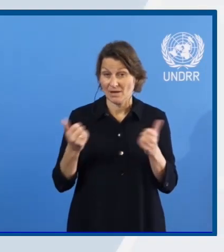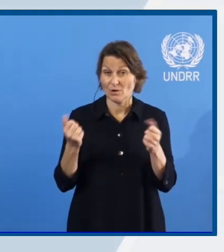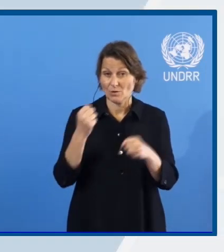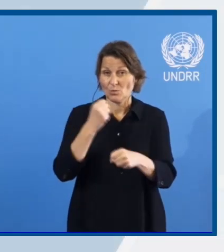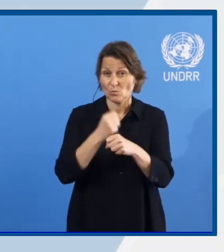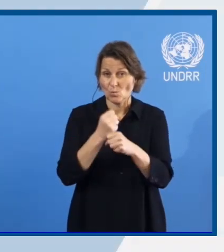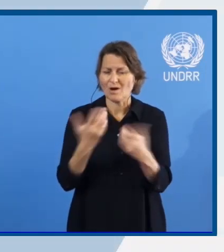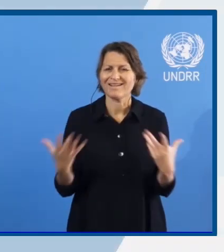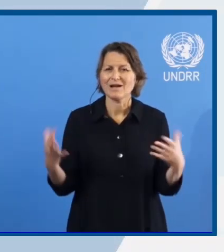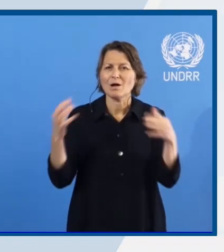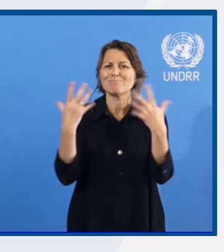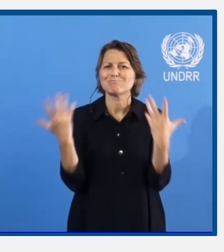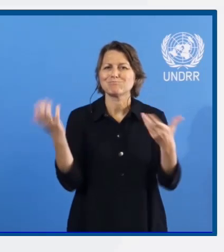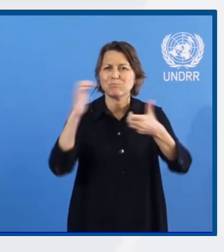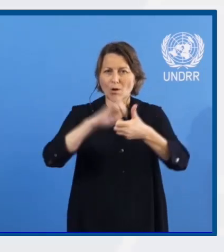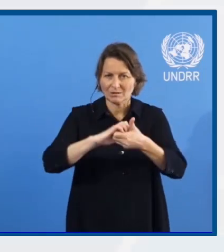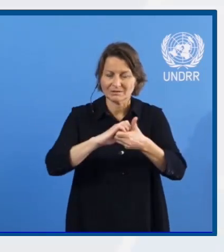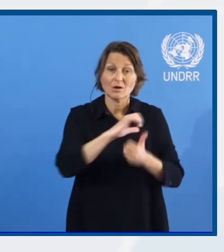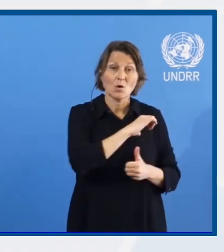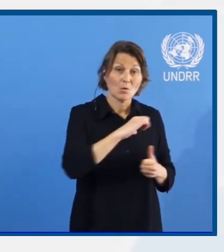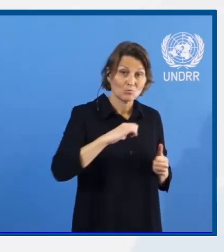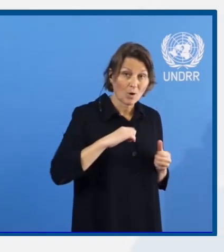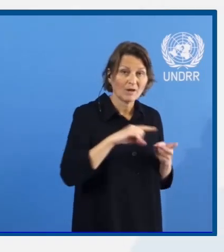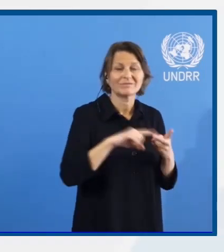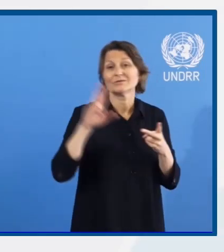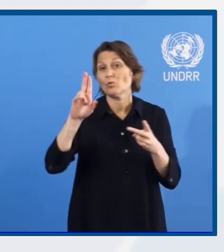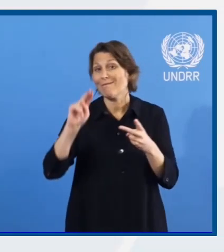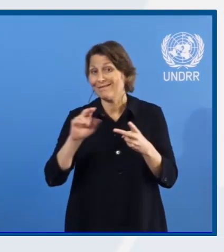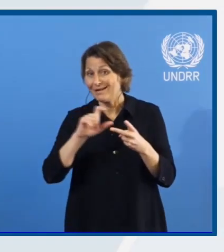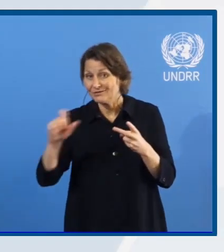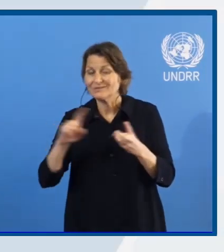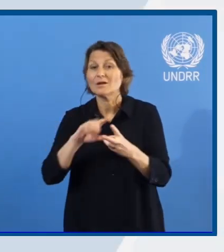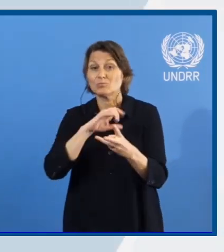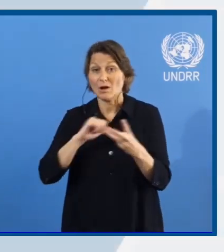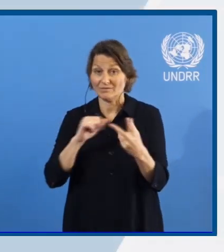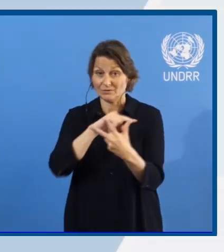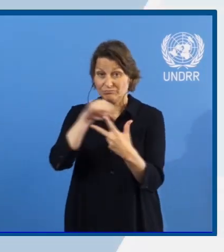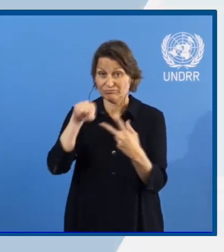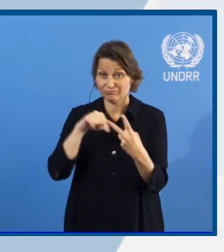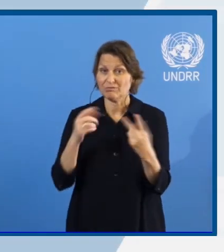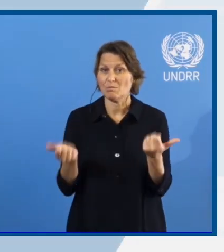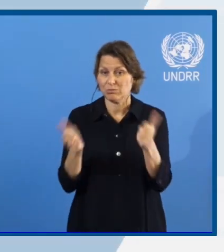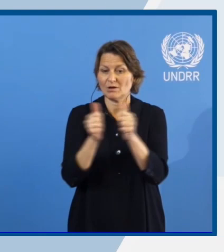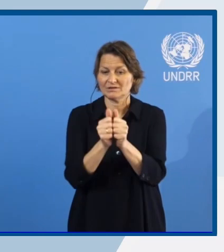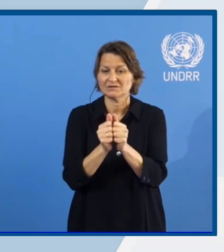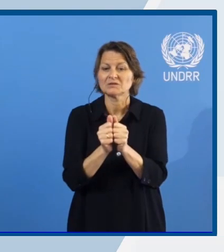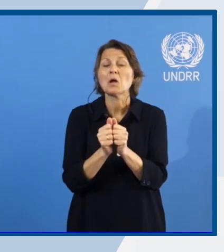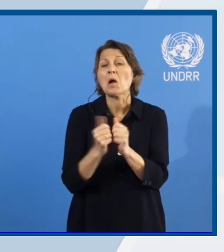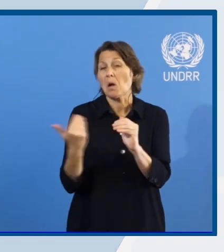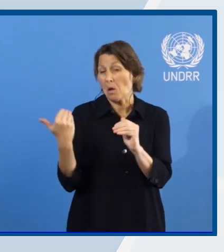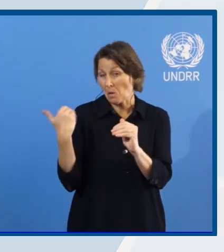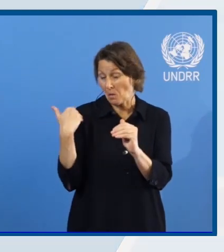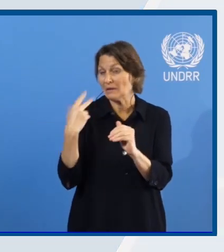civil society, private sector, UN agencies. The question from my side is we've seen really good progress